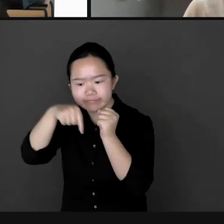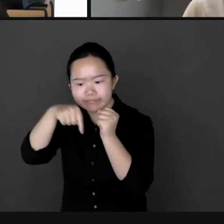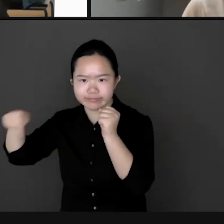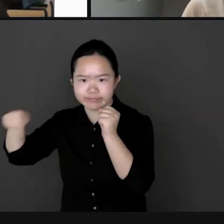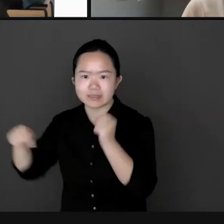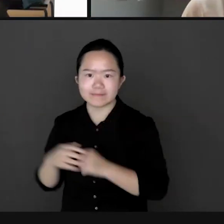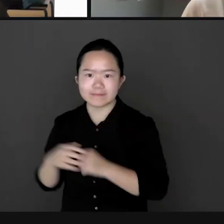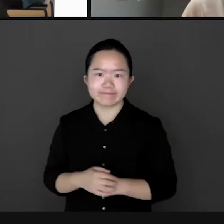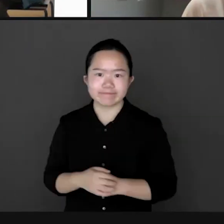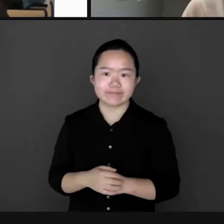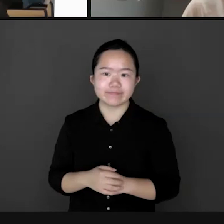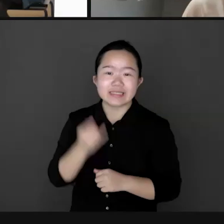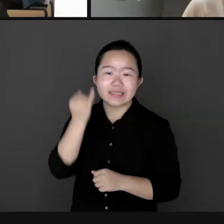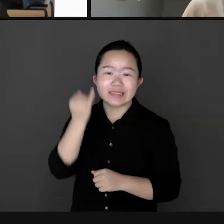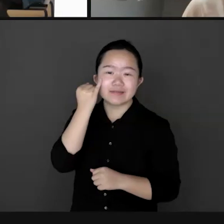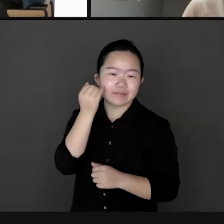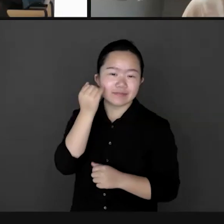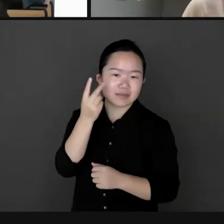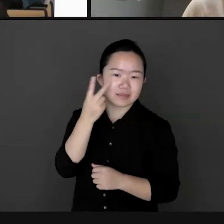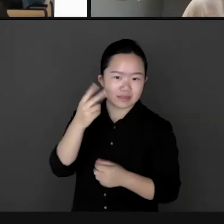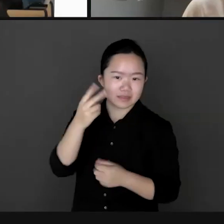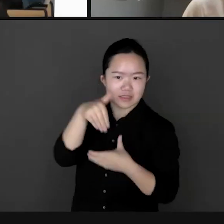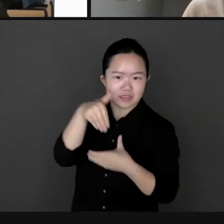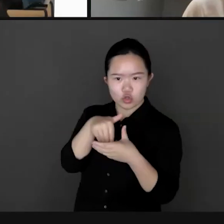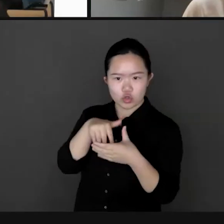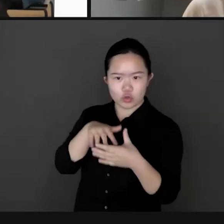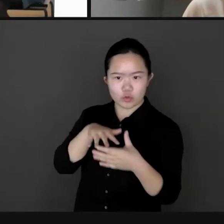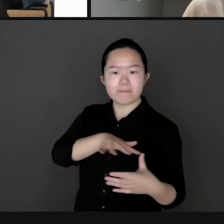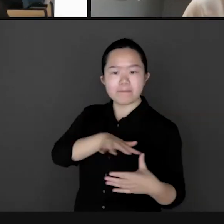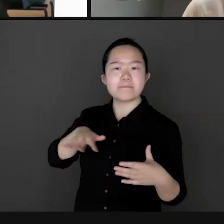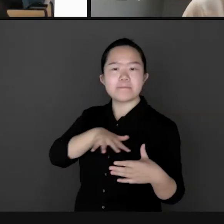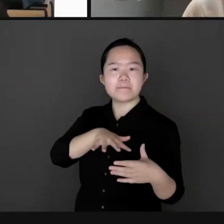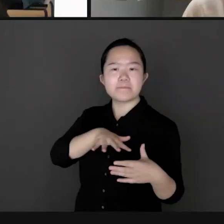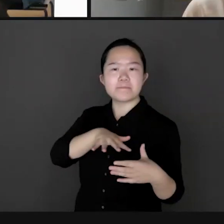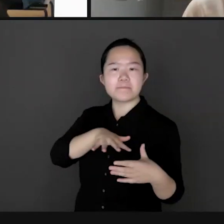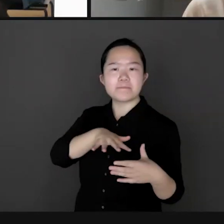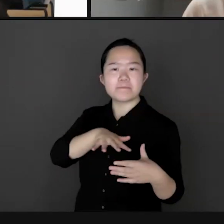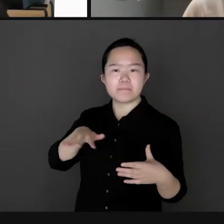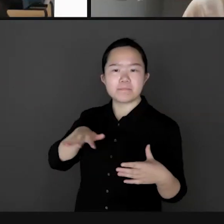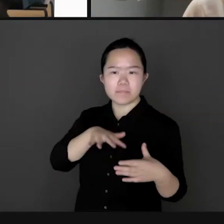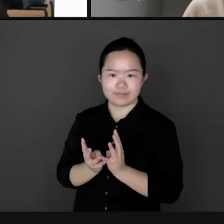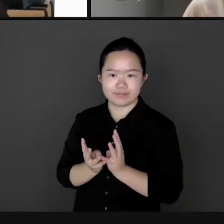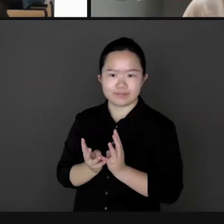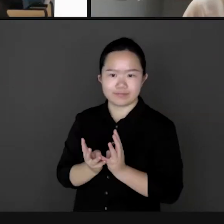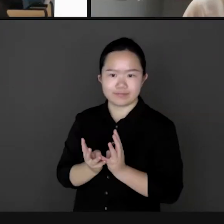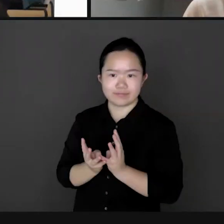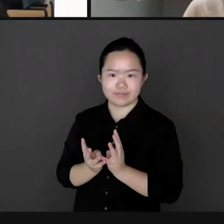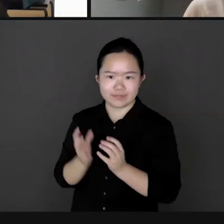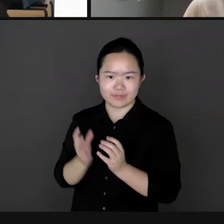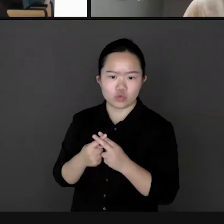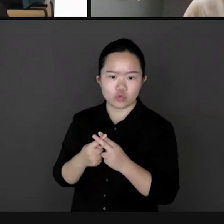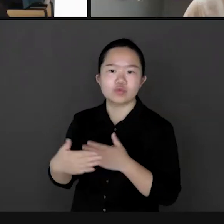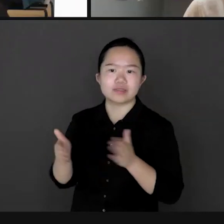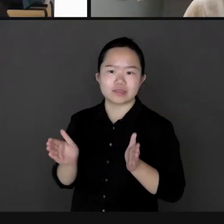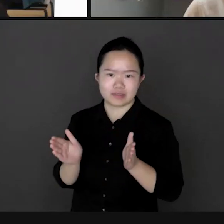our website, you will see that we have made sort of toolkits for all of the committees. So any committee that, well, most of